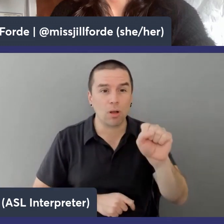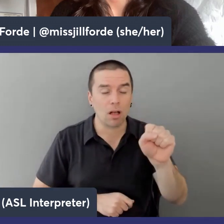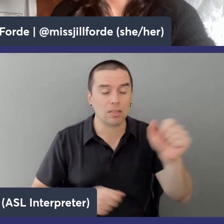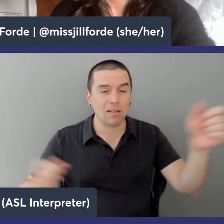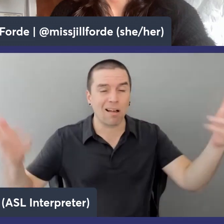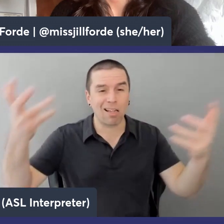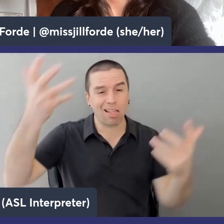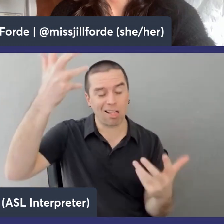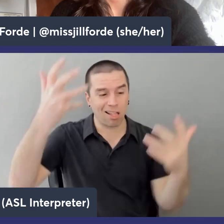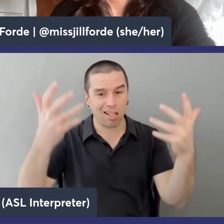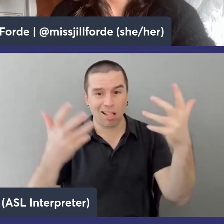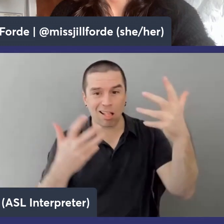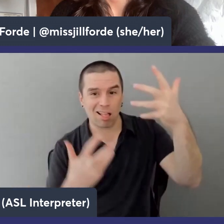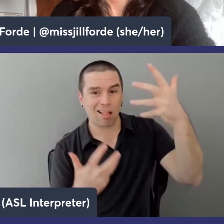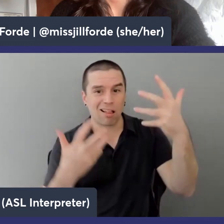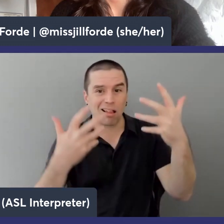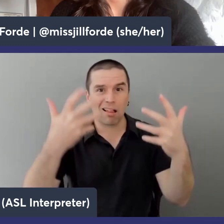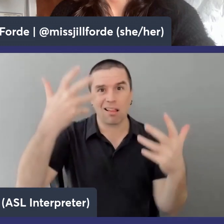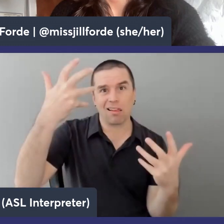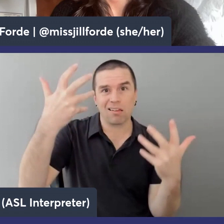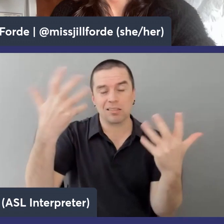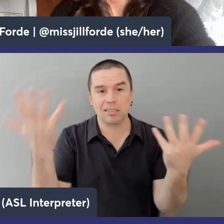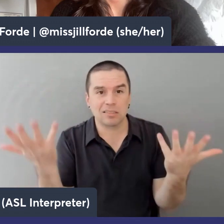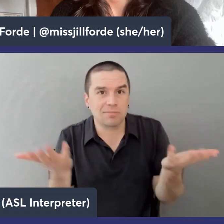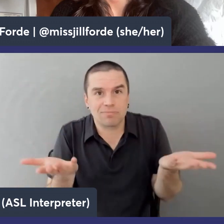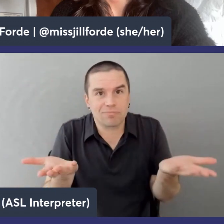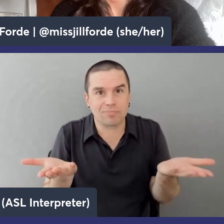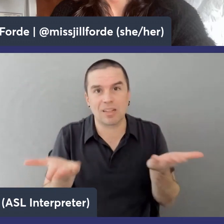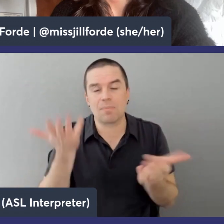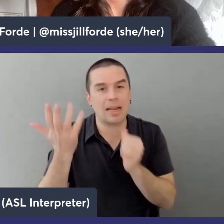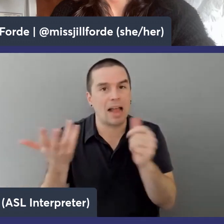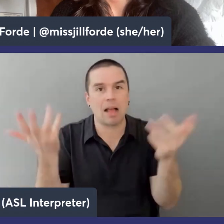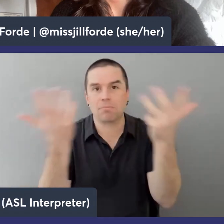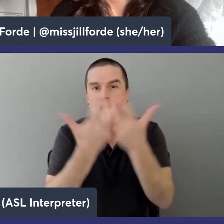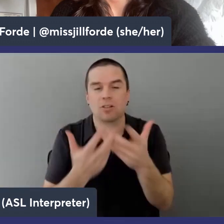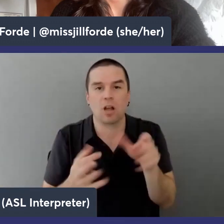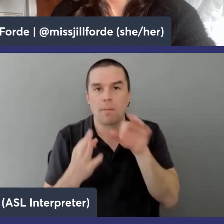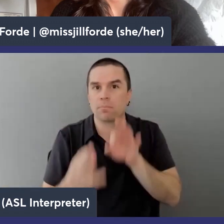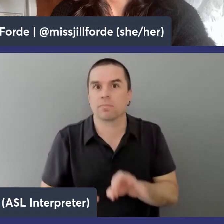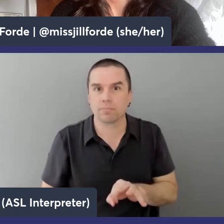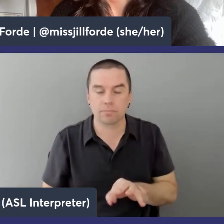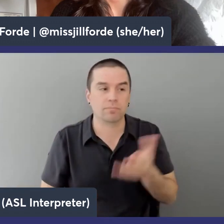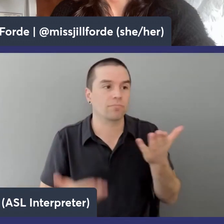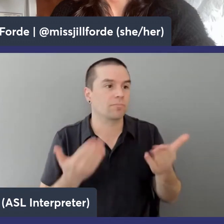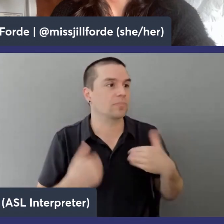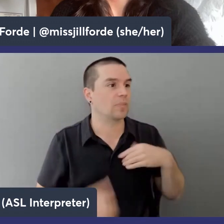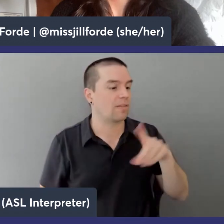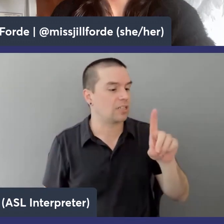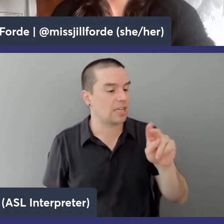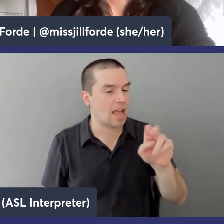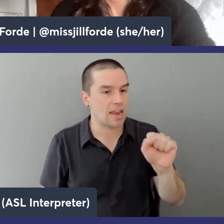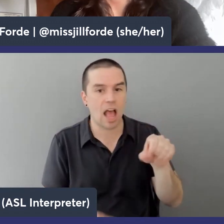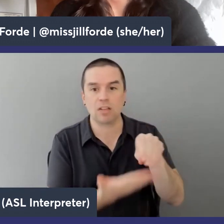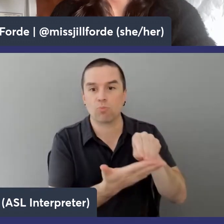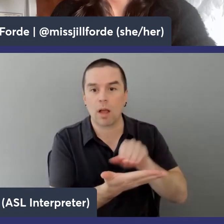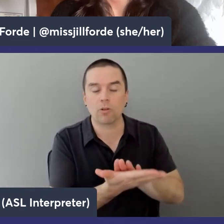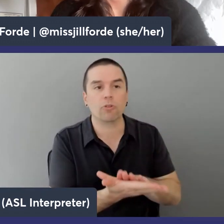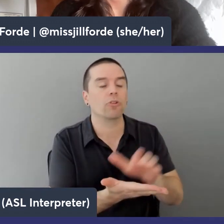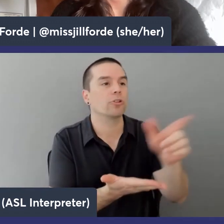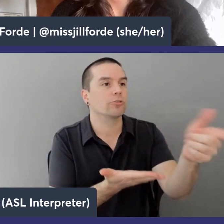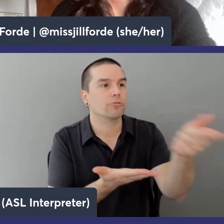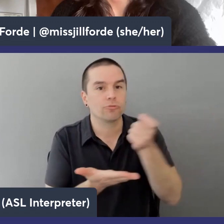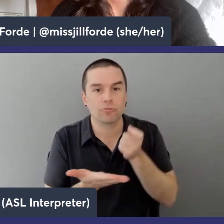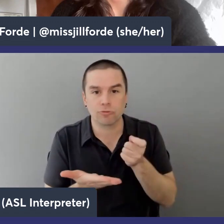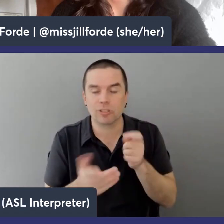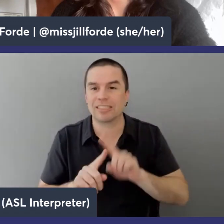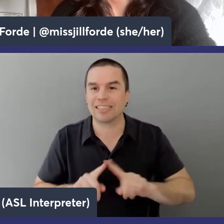proprietary formats. You're going to like the DNS server, and it's logging records in a separate format. So all